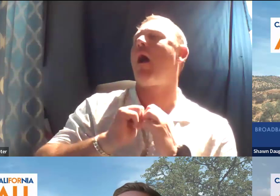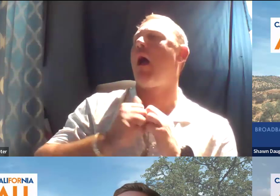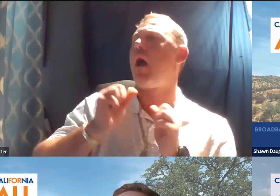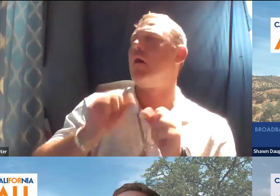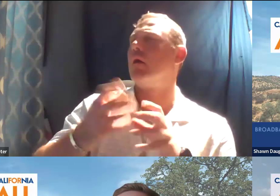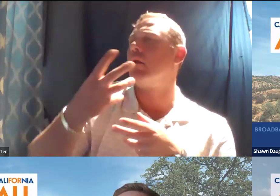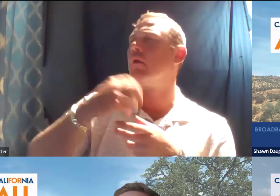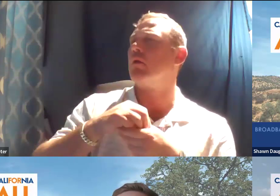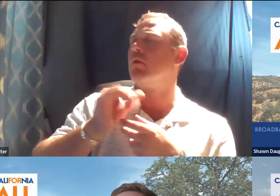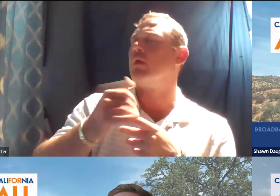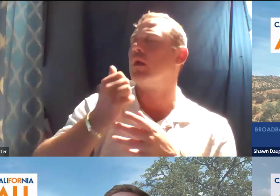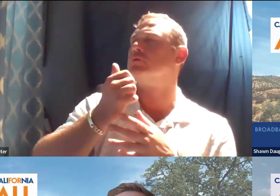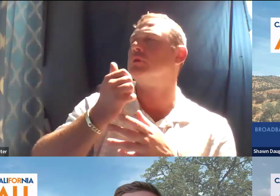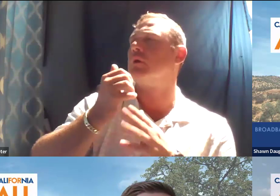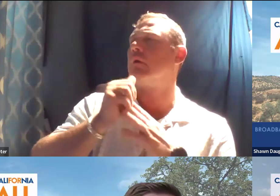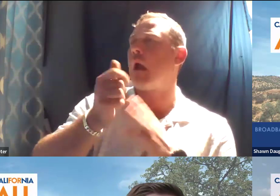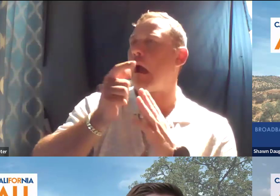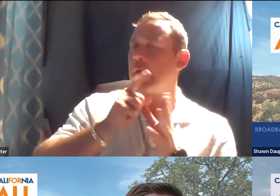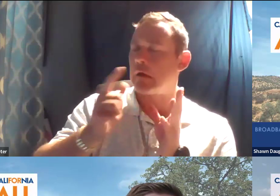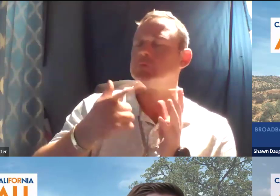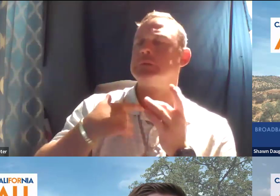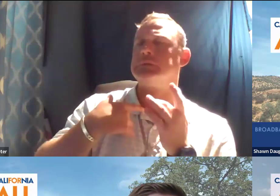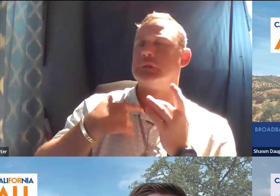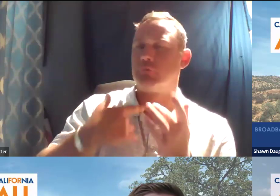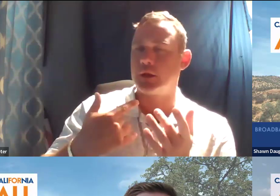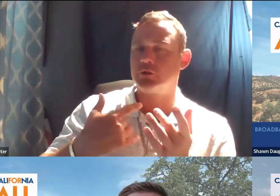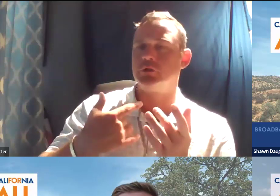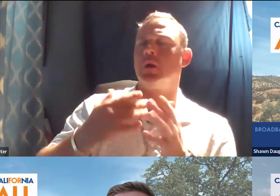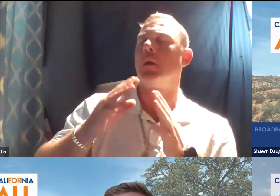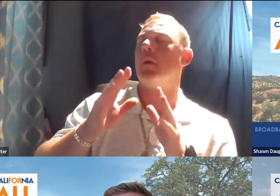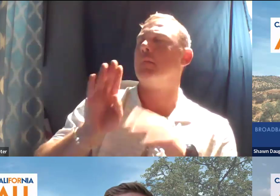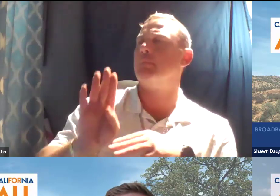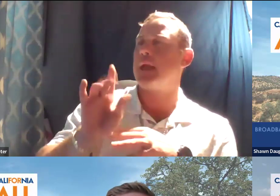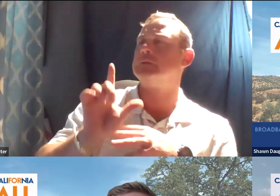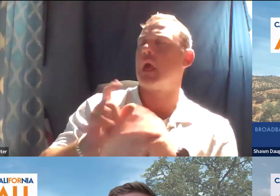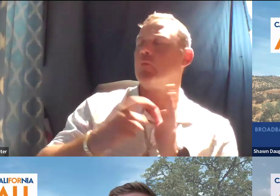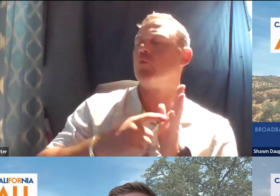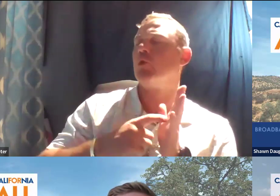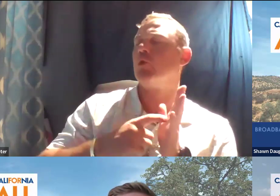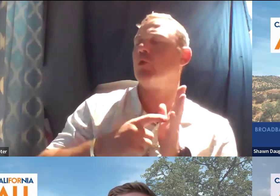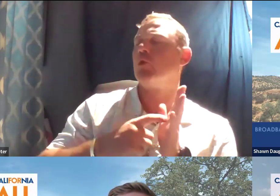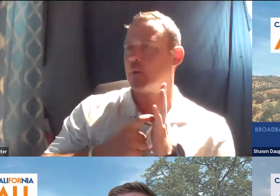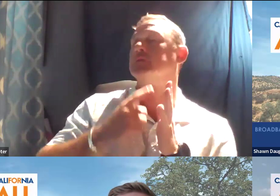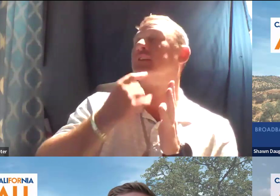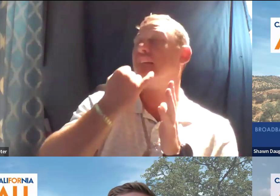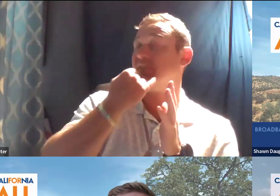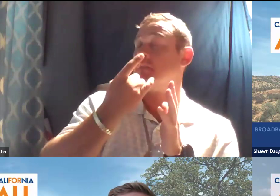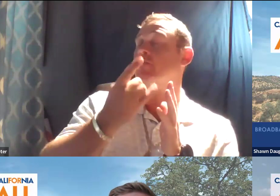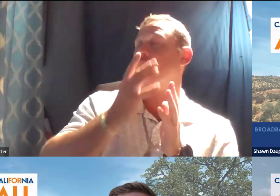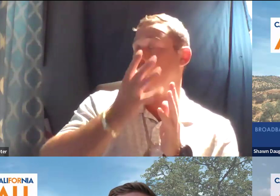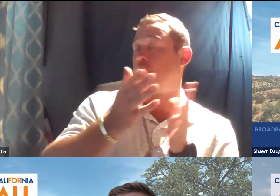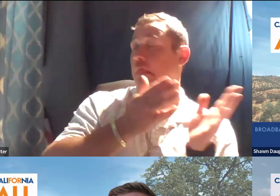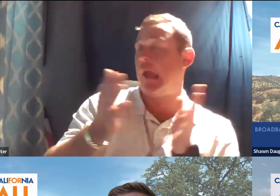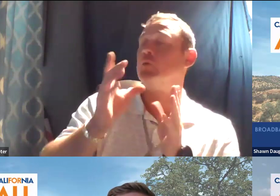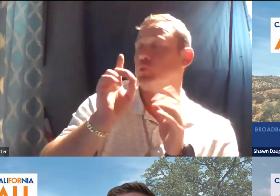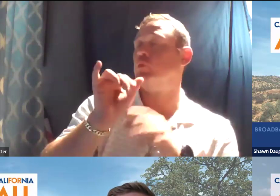in the subgrant guidelines a consideration of like baseline requirements for if subgrantees were going to do that. And that